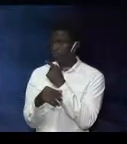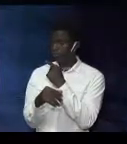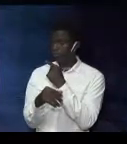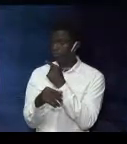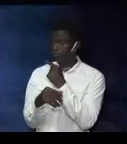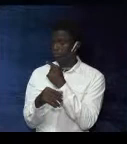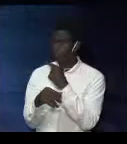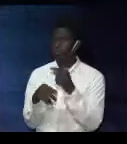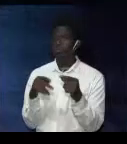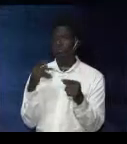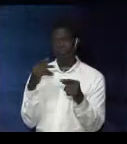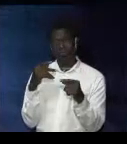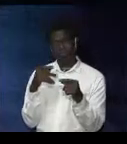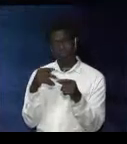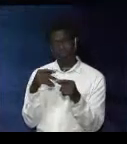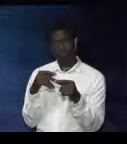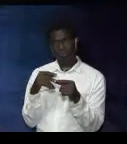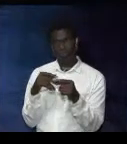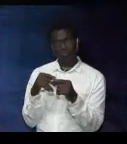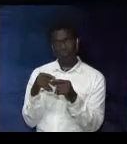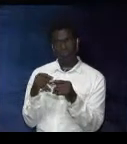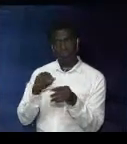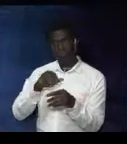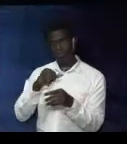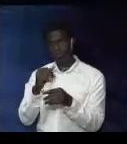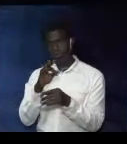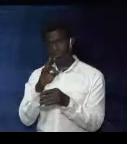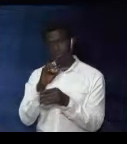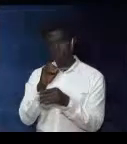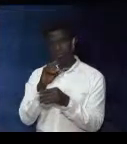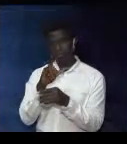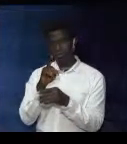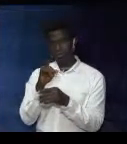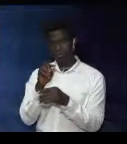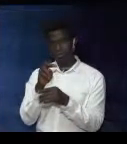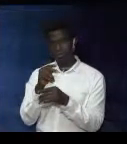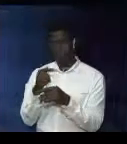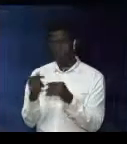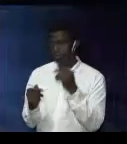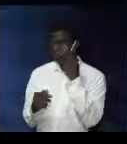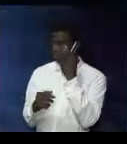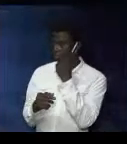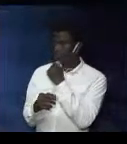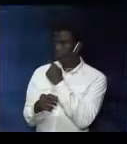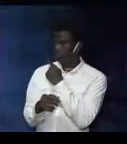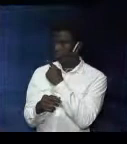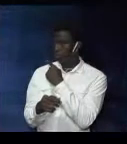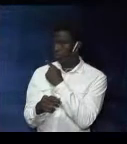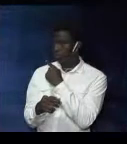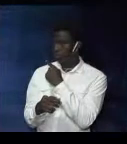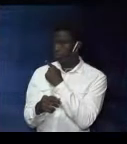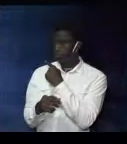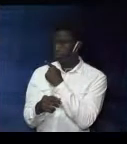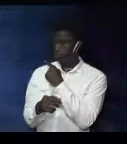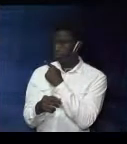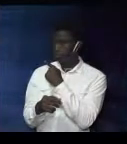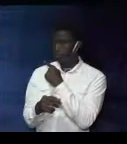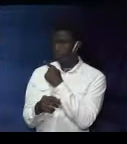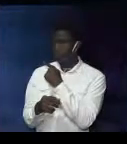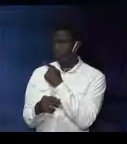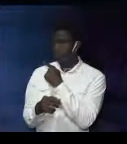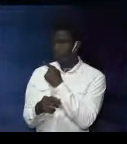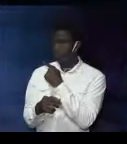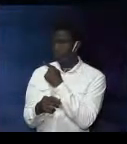showing underneath. So let me see if I can fold it along the angles. If I try to fold it along the angles, what do I